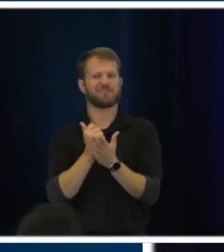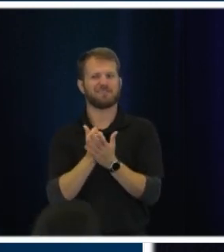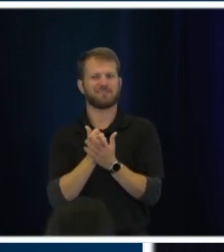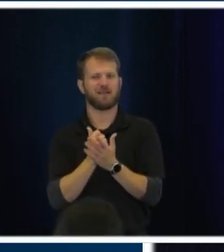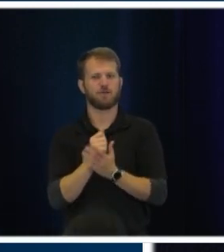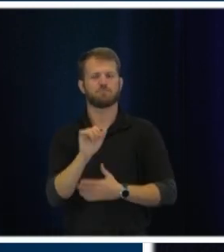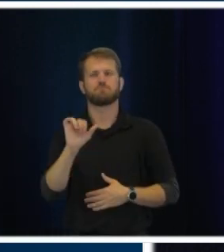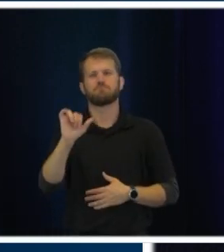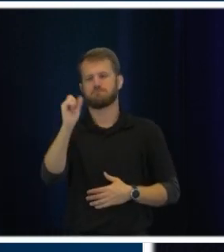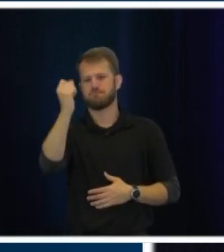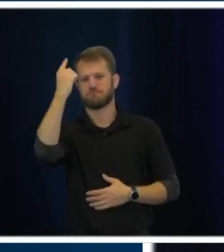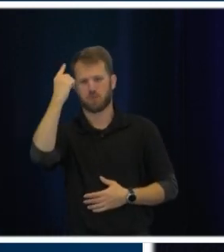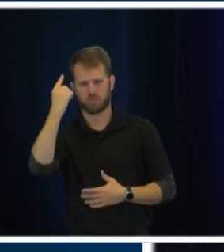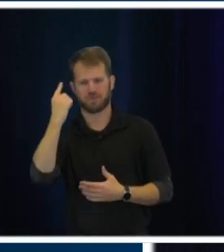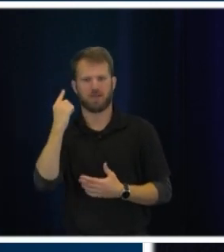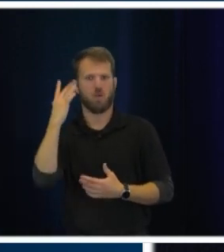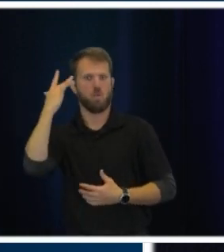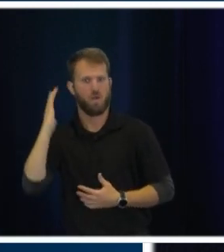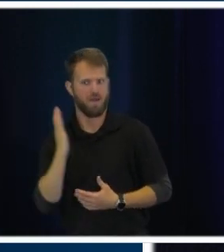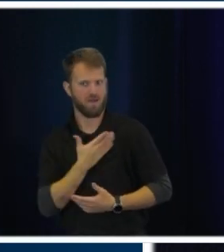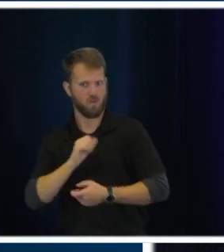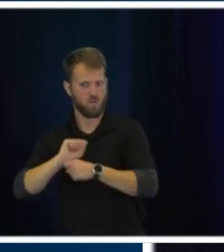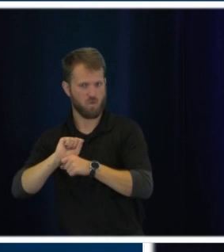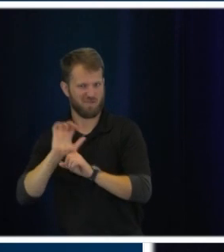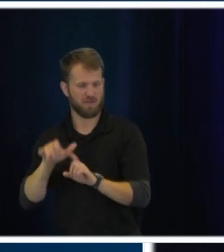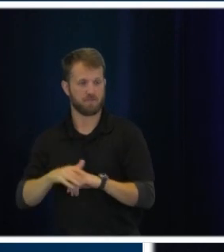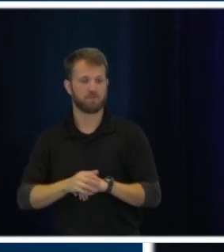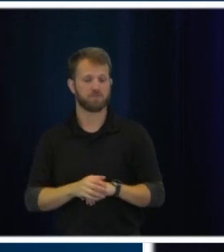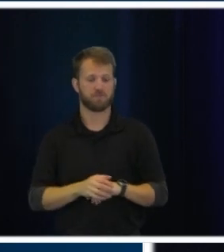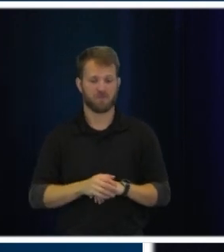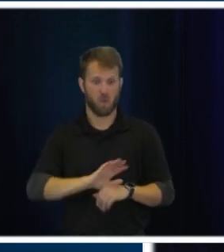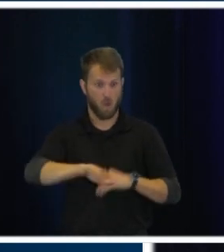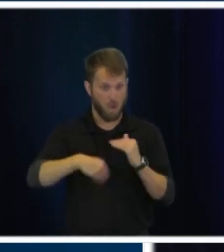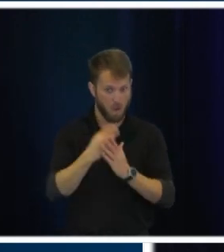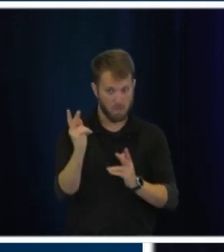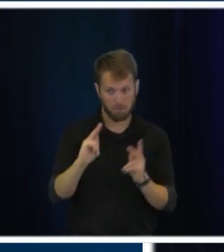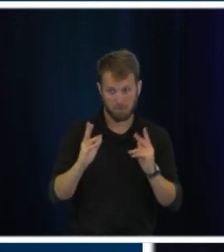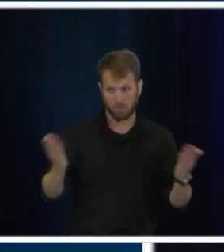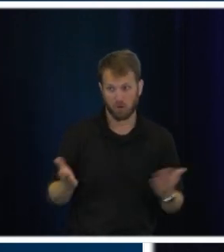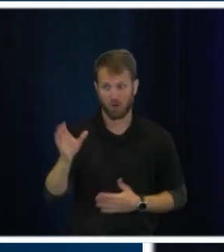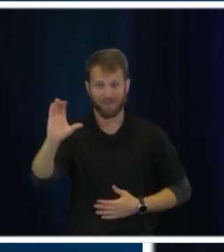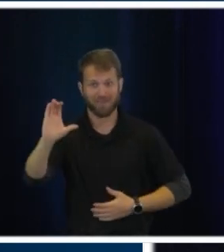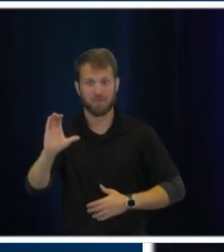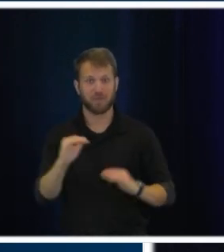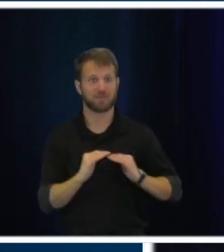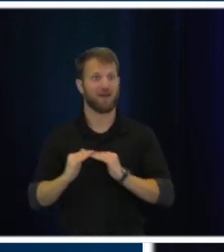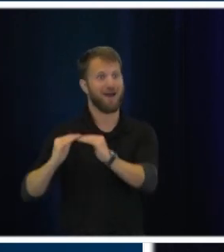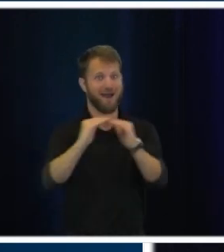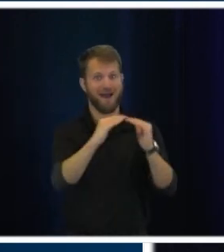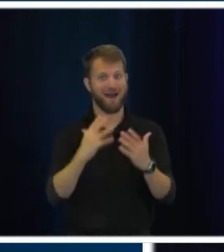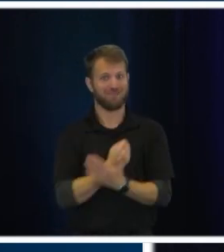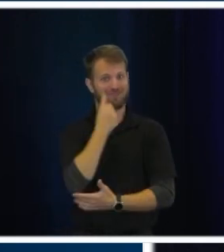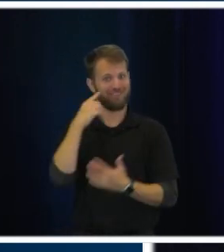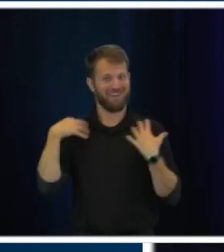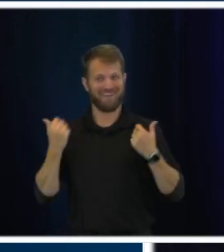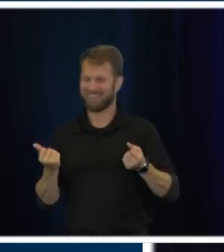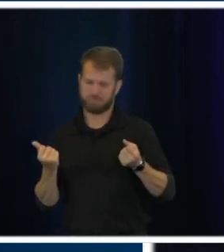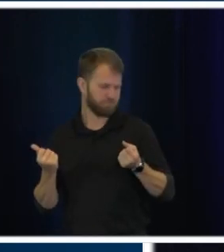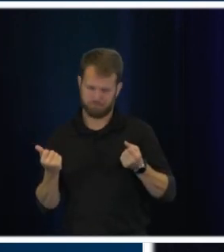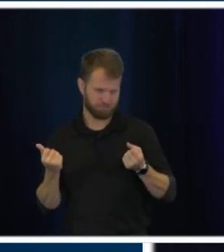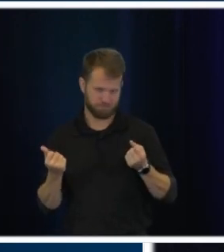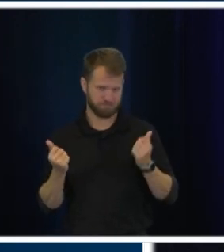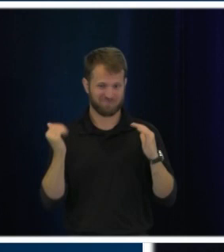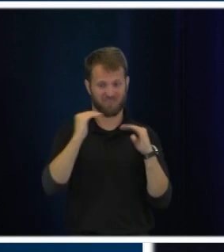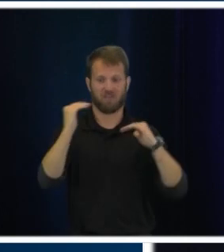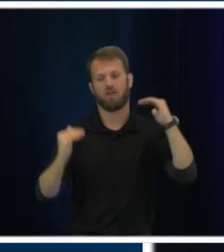to do in our neighborhoods. It says, not everyone in Columbus has the same opportunities to be healthy. We see differences in health based